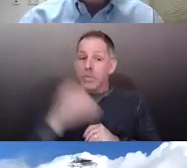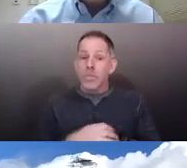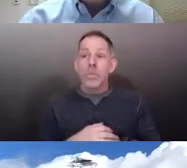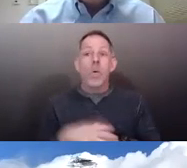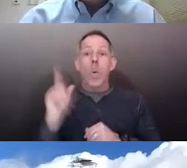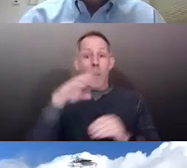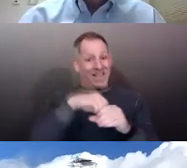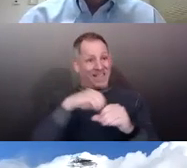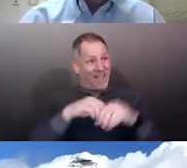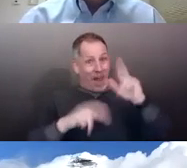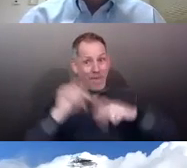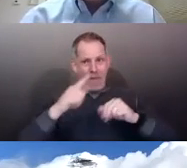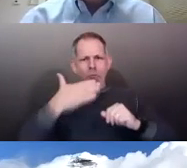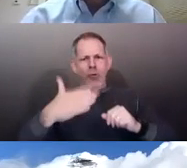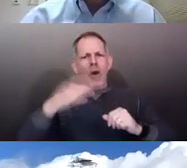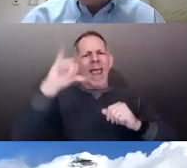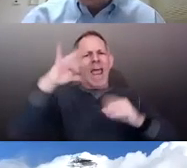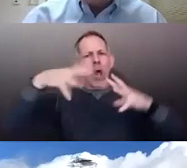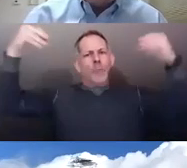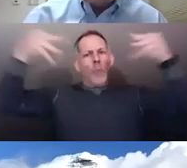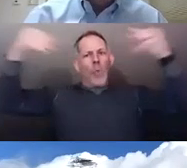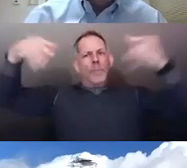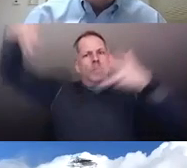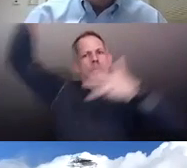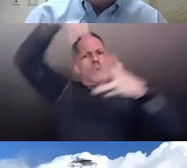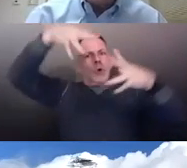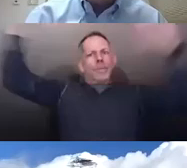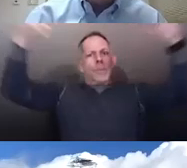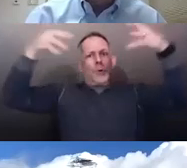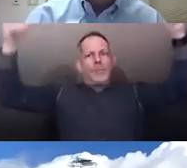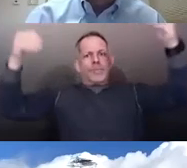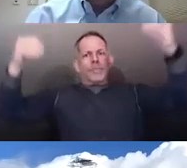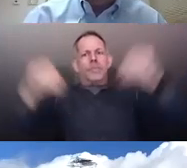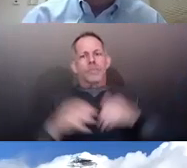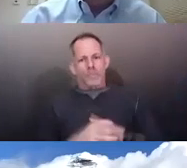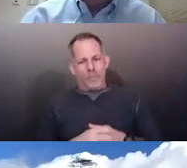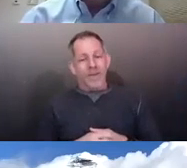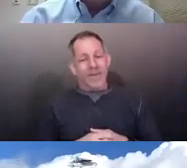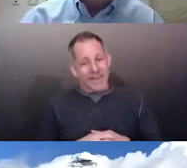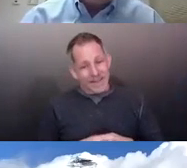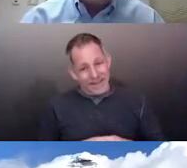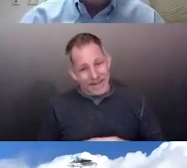the winter, and that means probably need to have fewer gatherings.